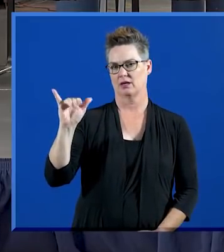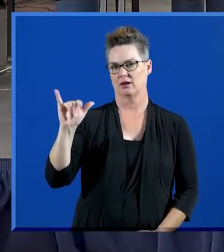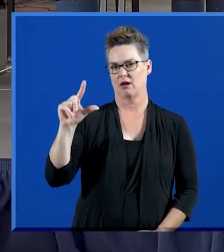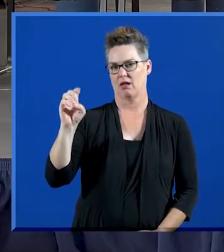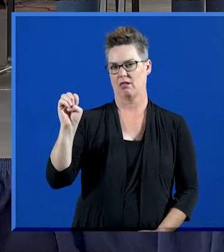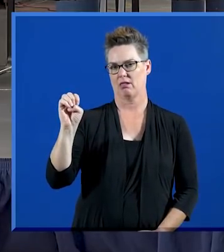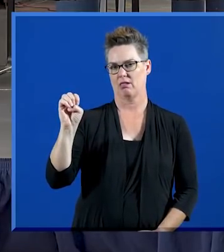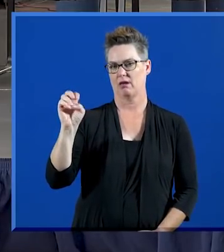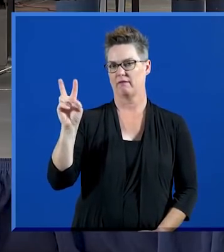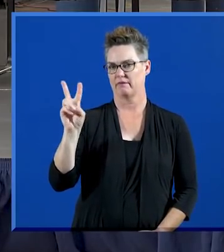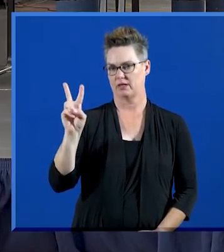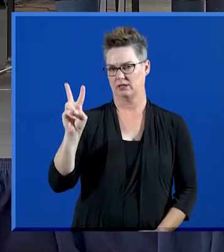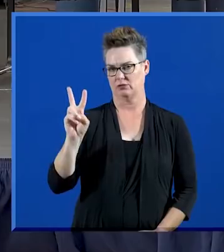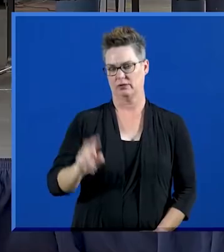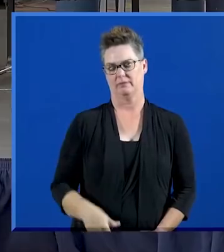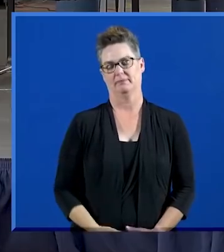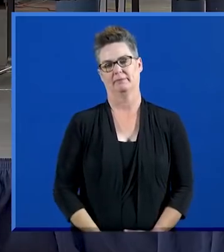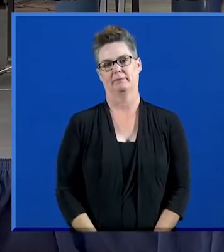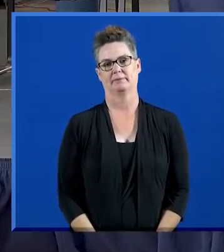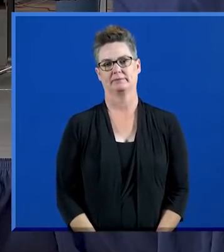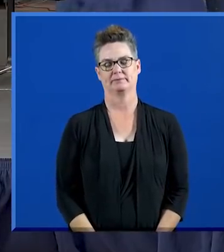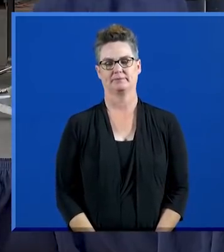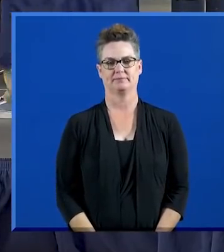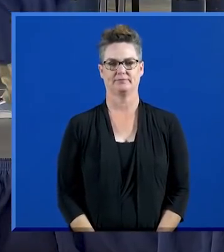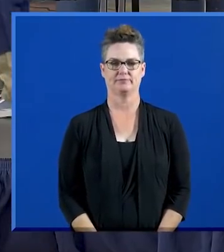Kyle Van de Grift.